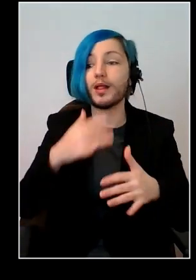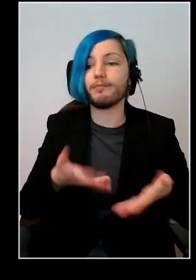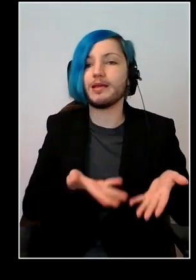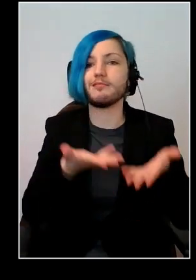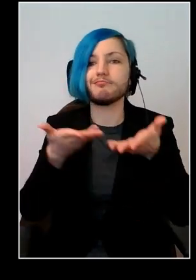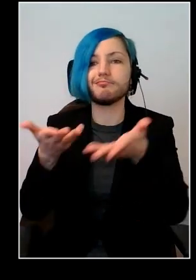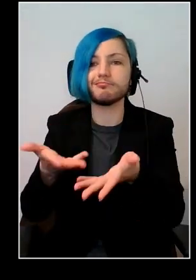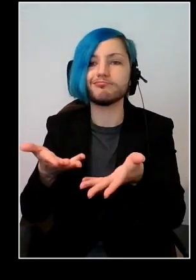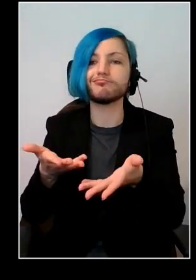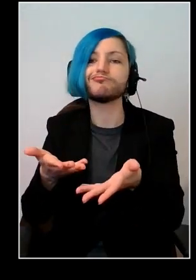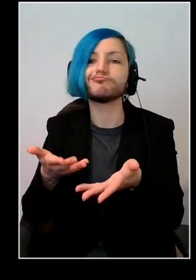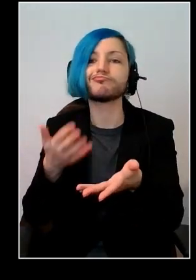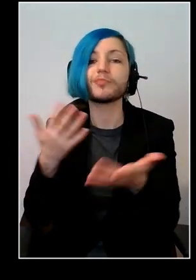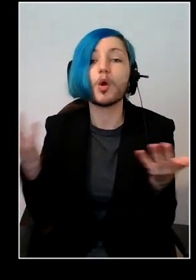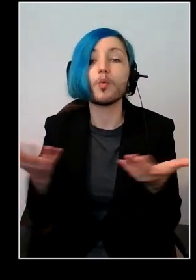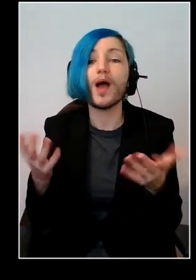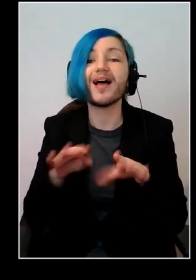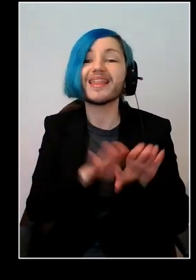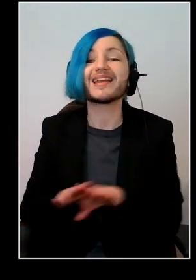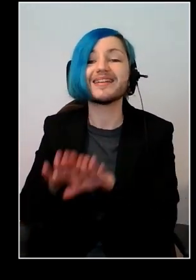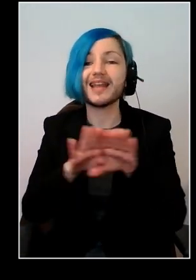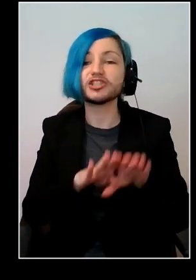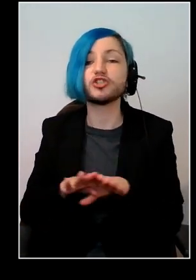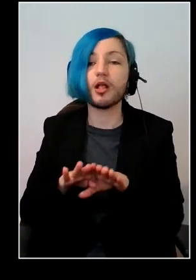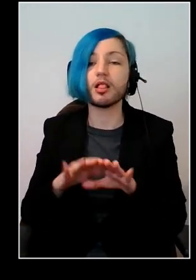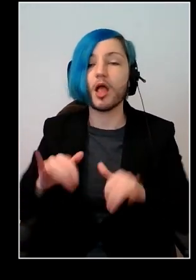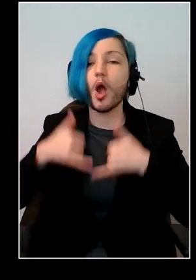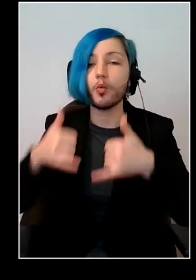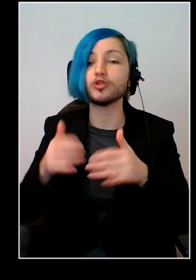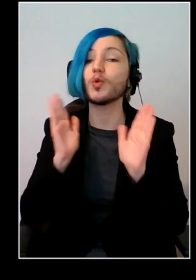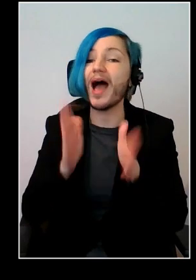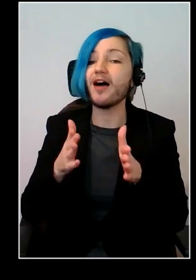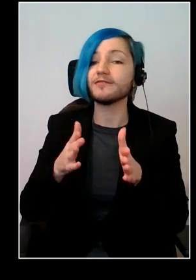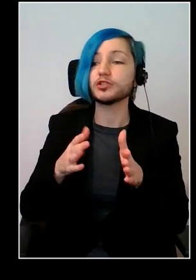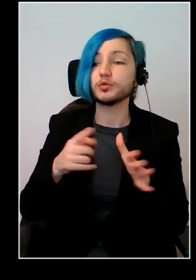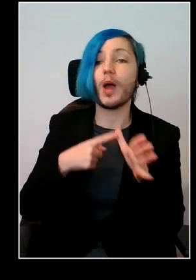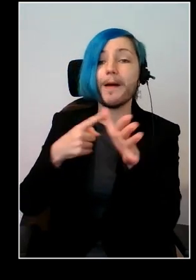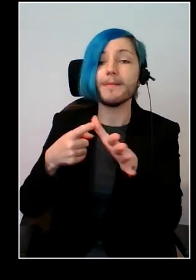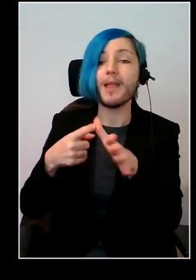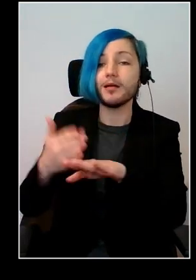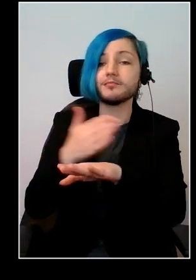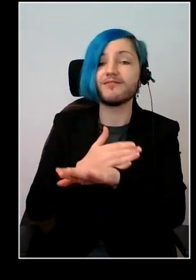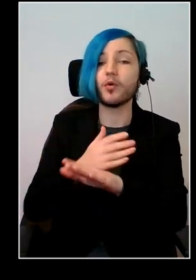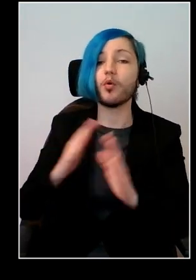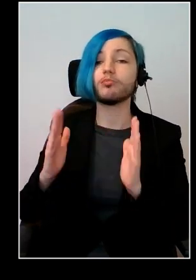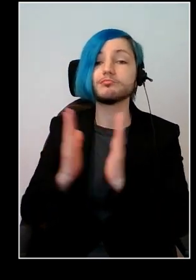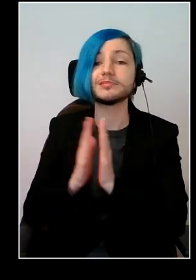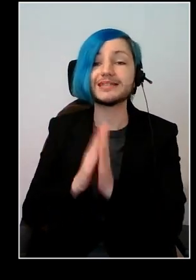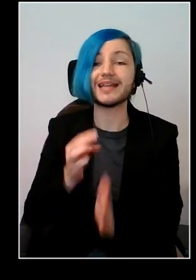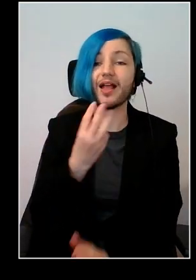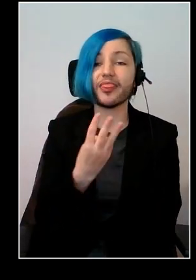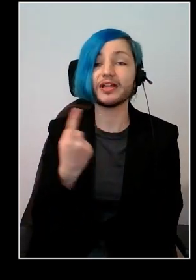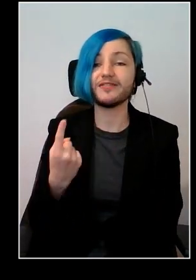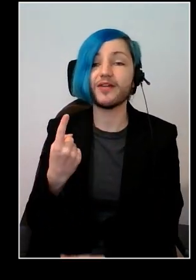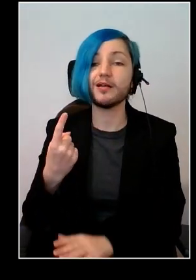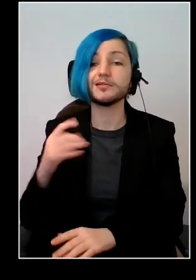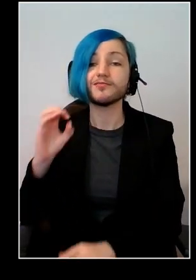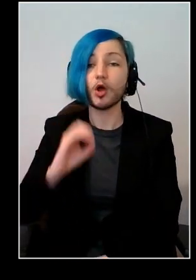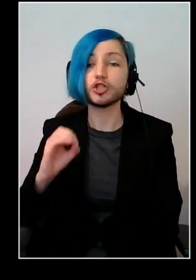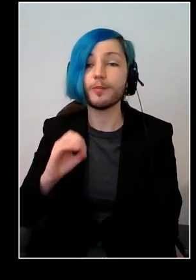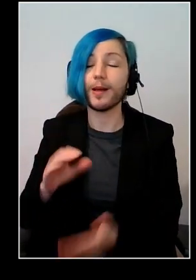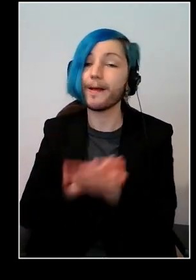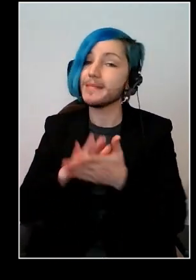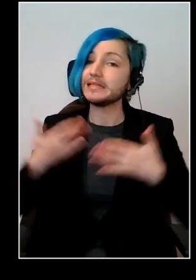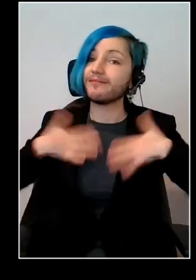for that, your entry must be submitted before Sunday, the 31st of October. So no dressing up for Halloween until you get that done. Now, back